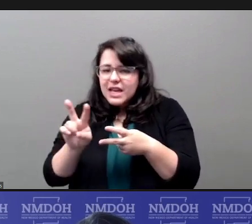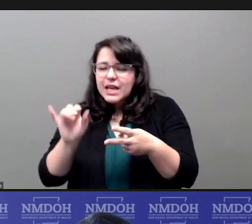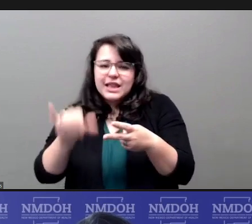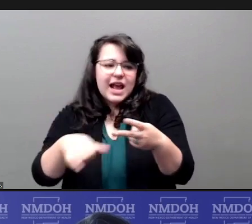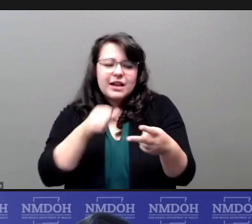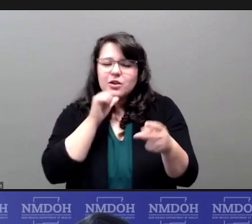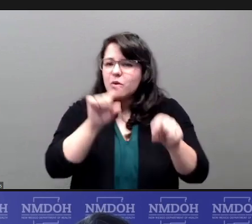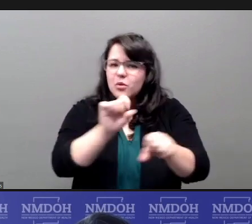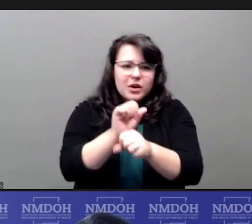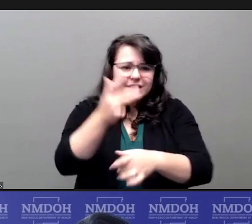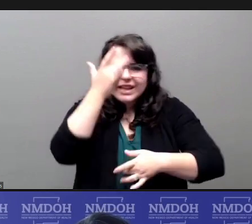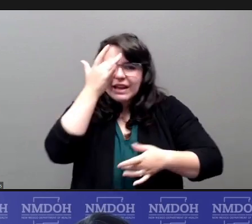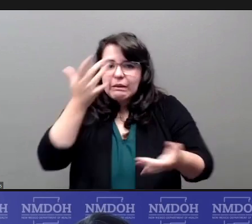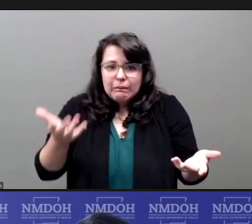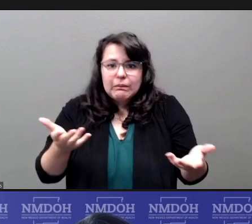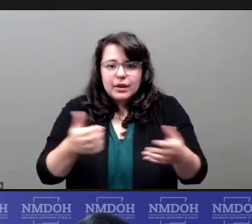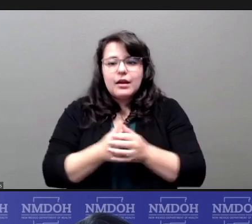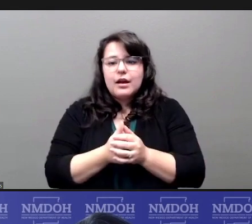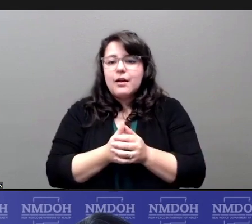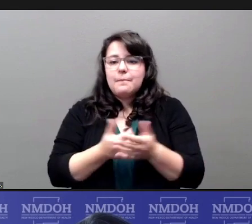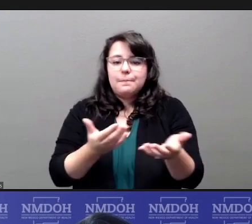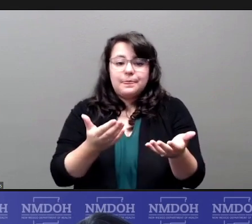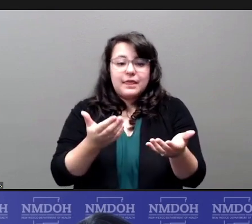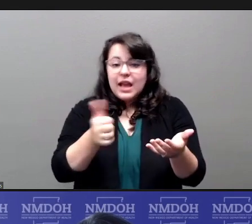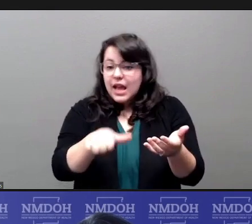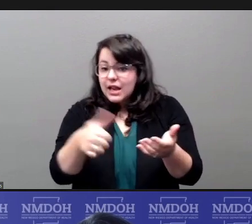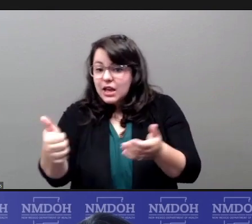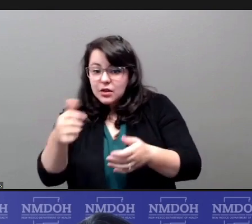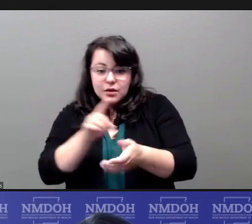Drs. Parahon or Duran, if you have anything to add.